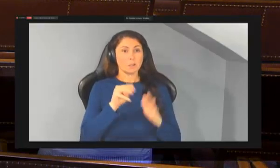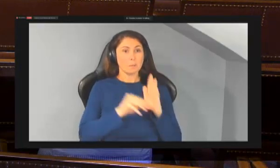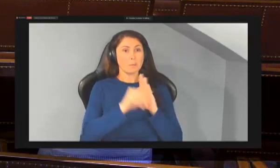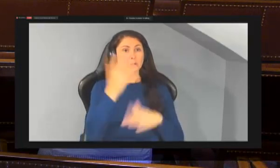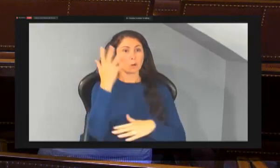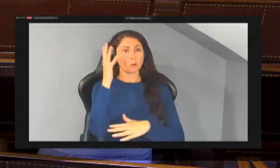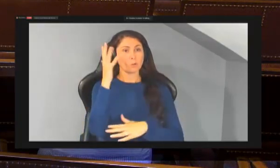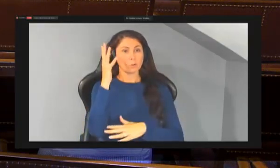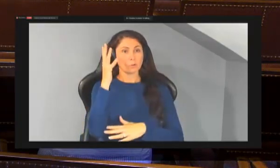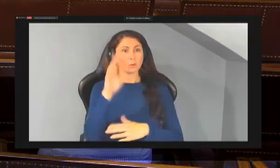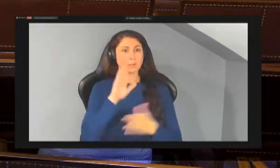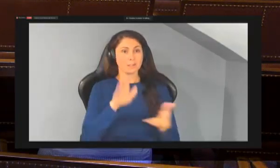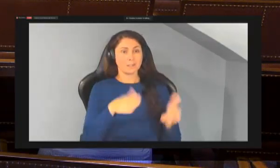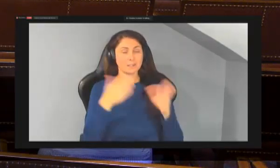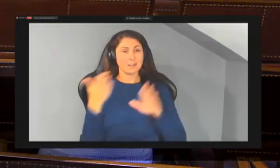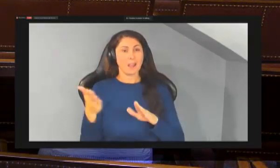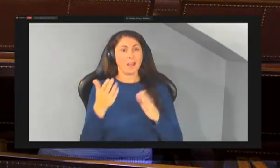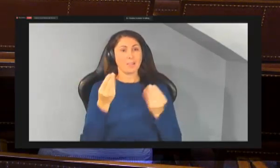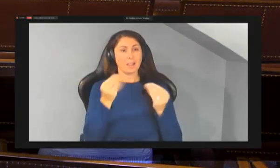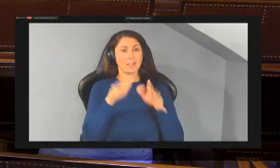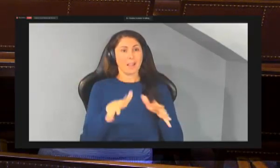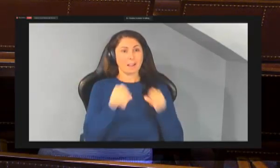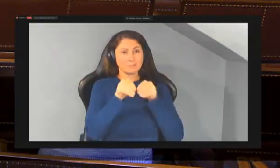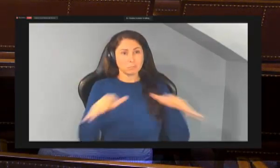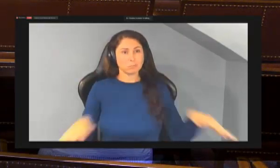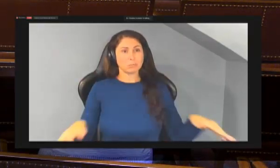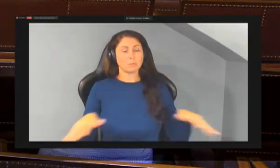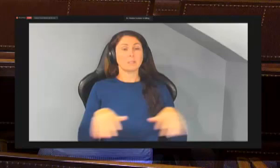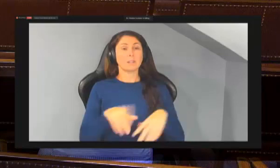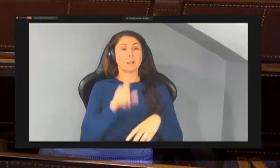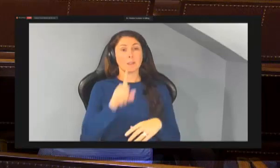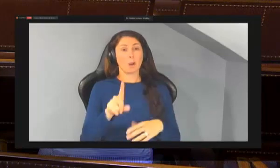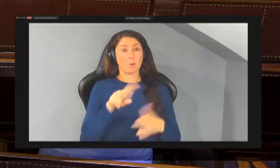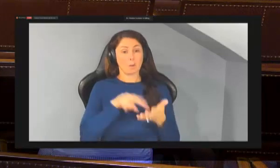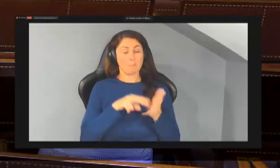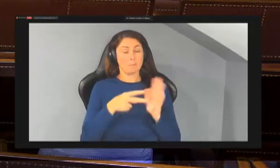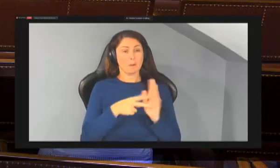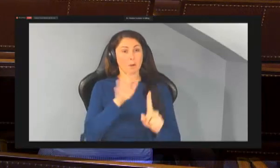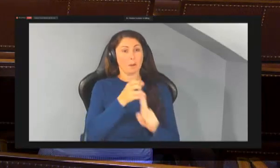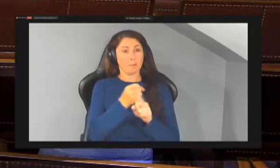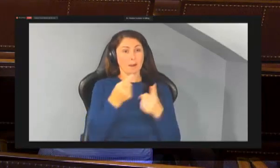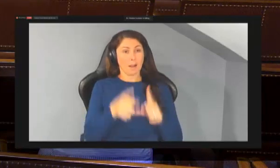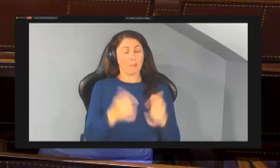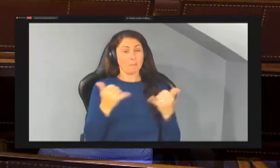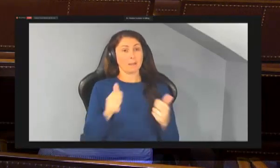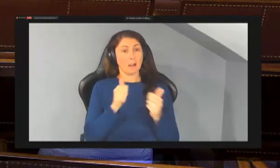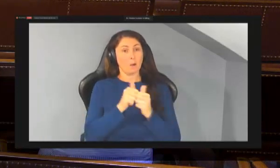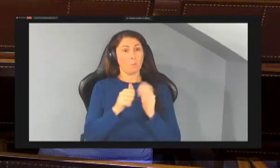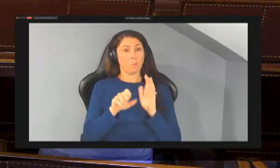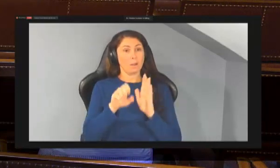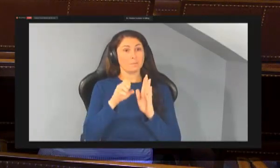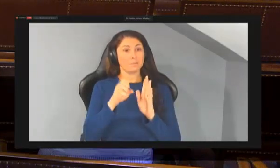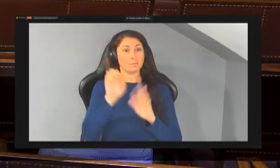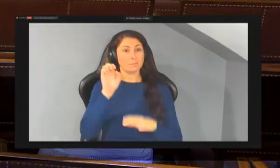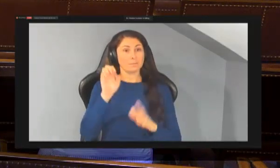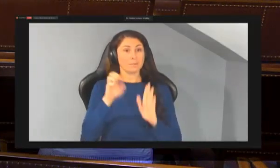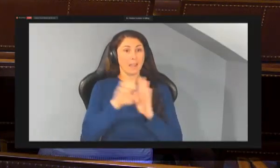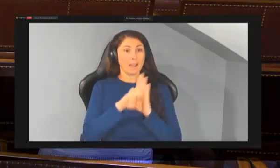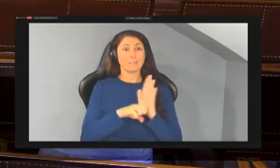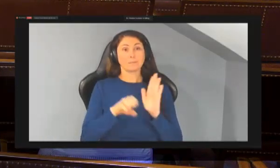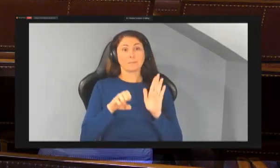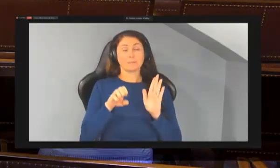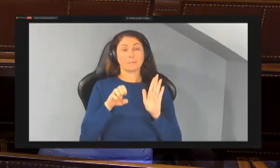mature tree decline, death, and landslides. There are meaningful impacts happening now with meaningful economic consequences and climate